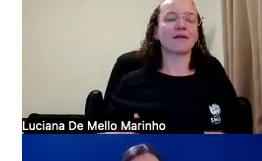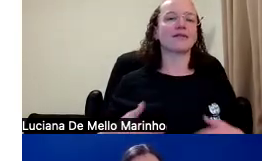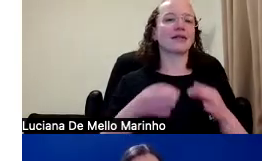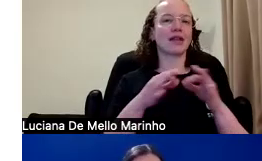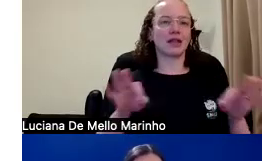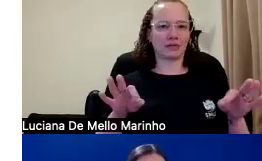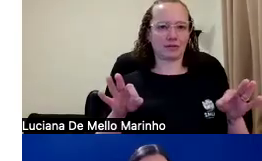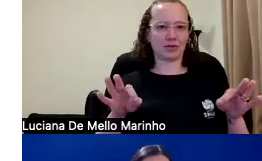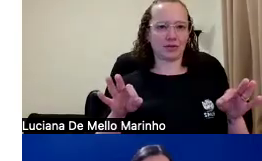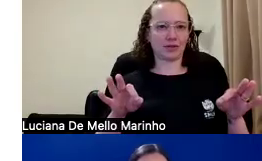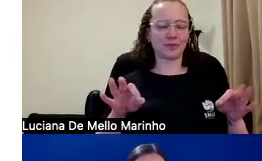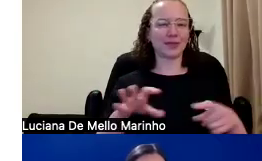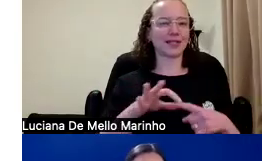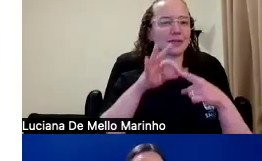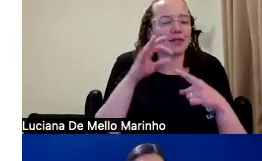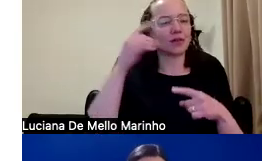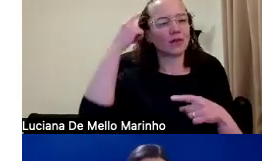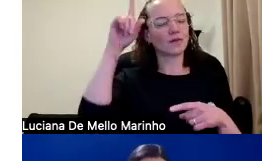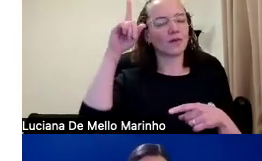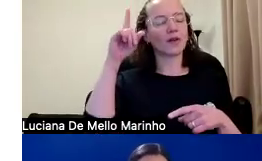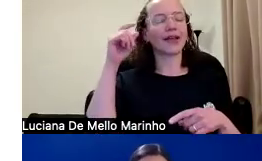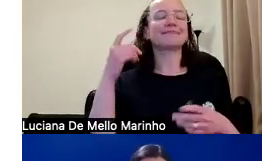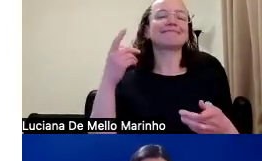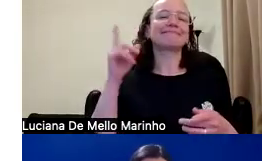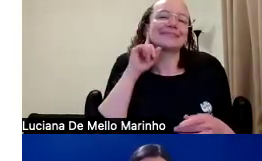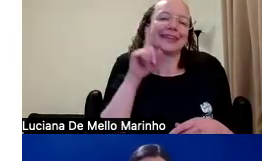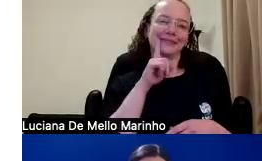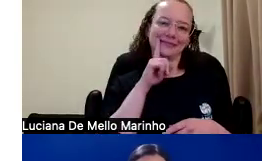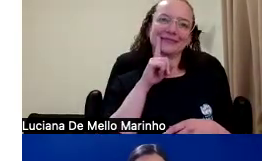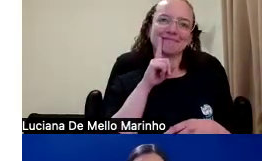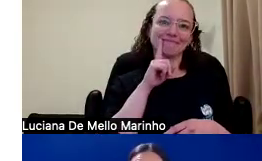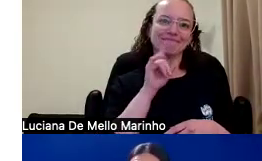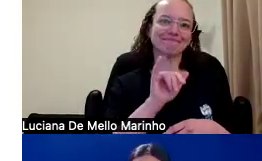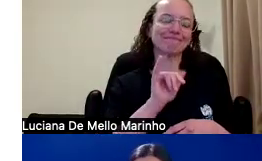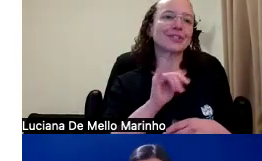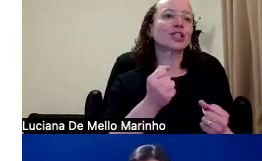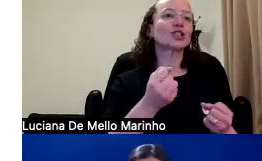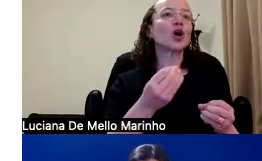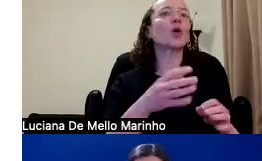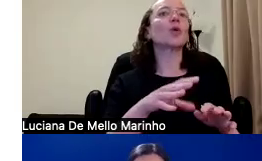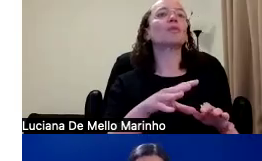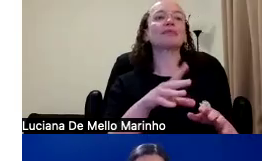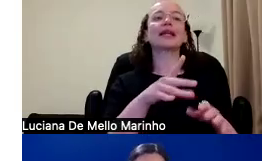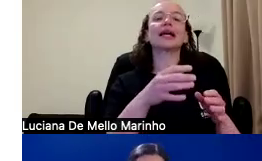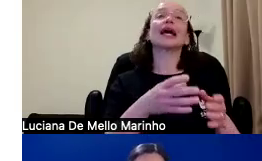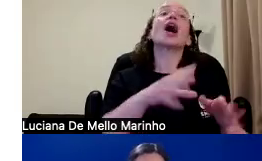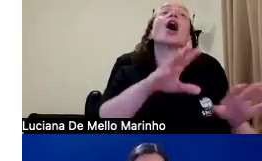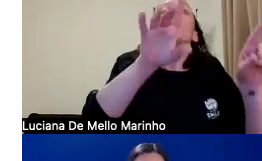people have different body language, especially the deaf community.